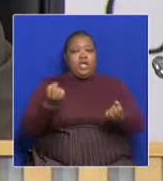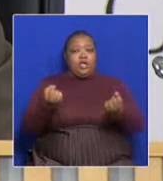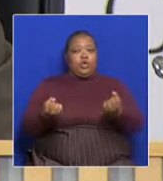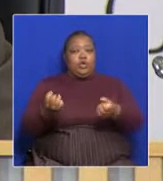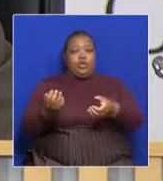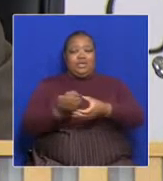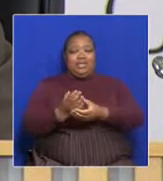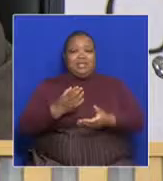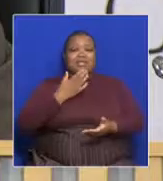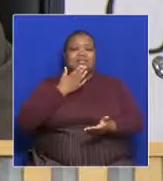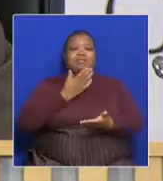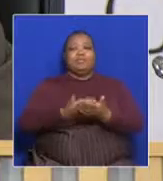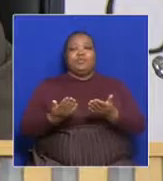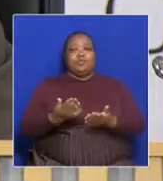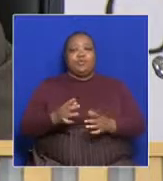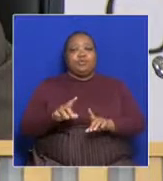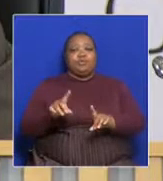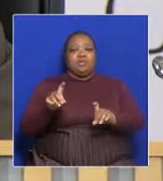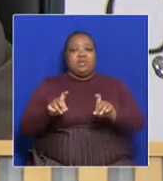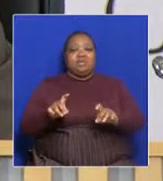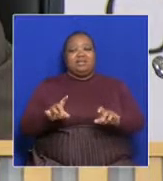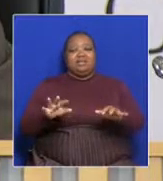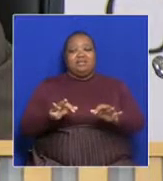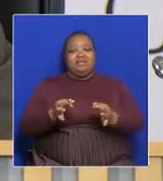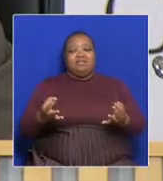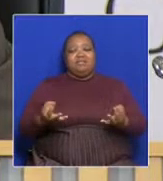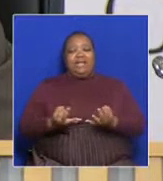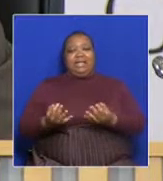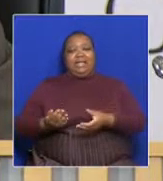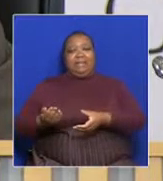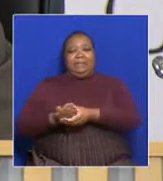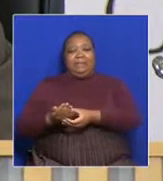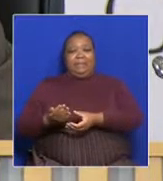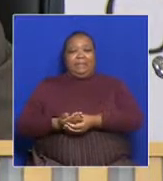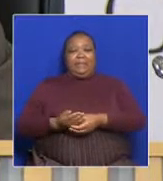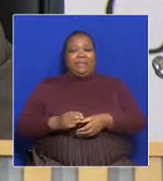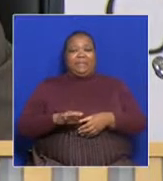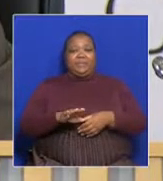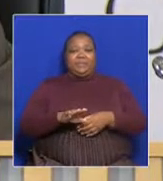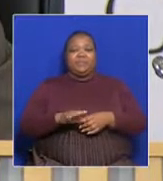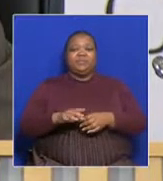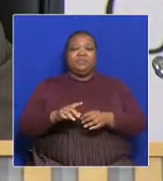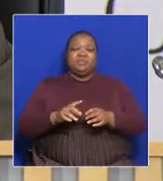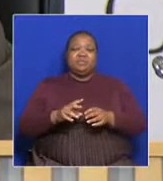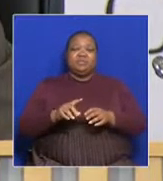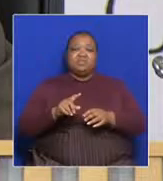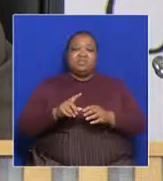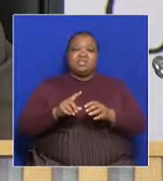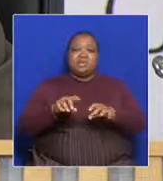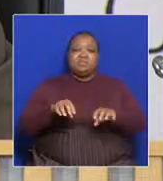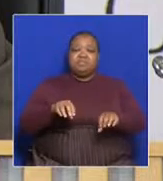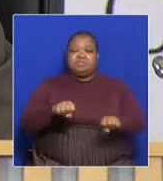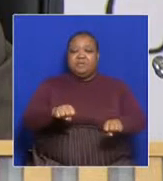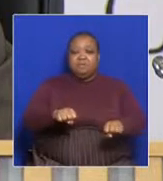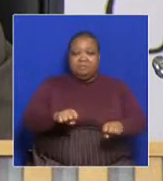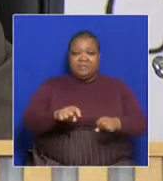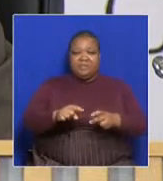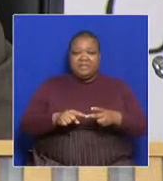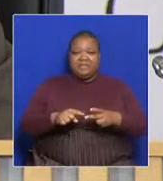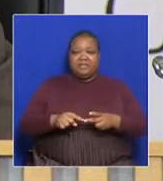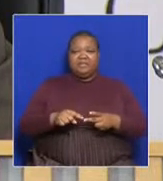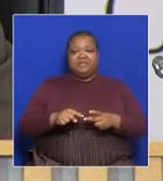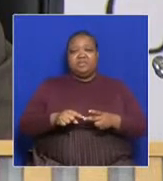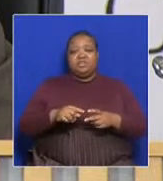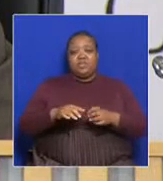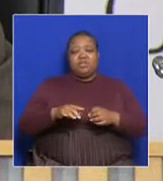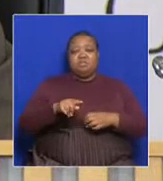headed for filing, and like I say, it's deemed more of a recovery and a seizure than a full-blown investigation, seeing as there's